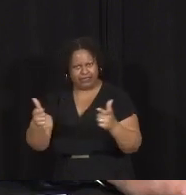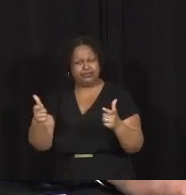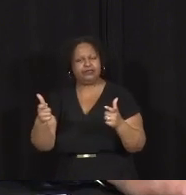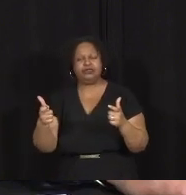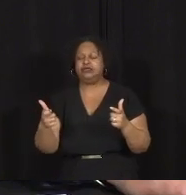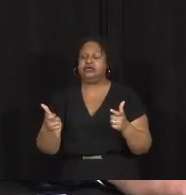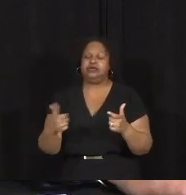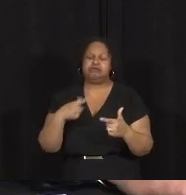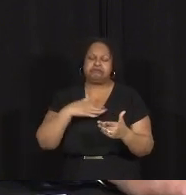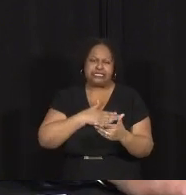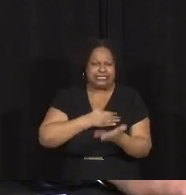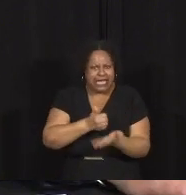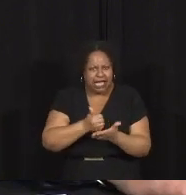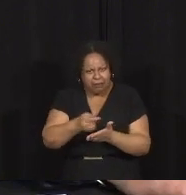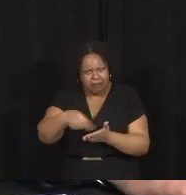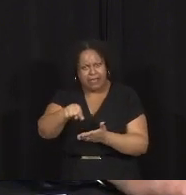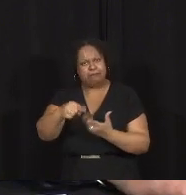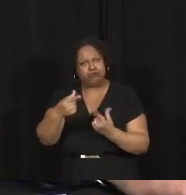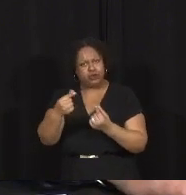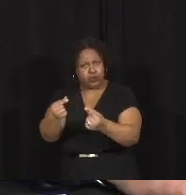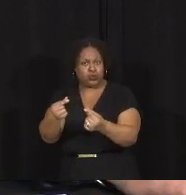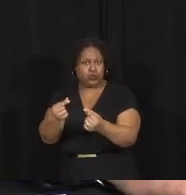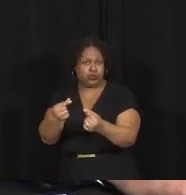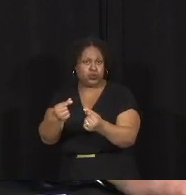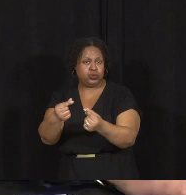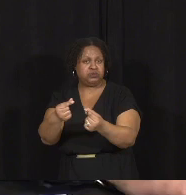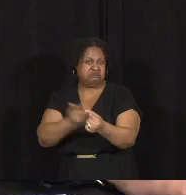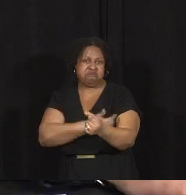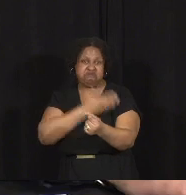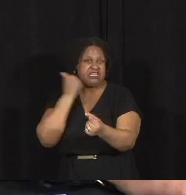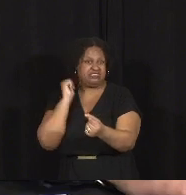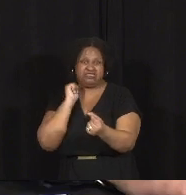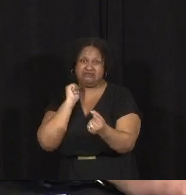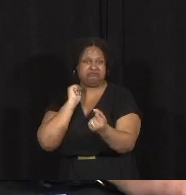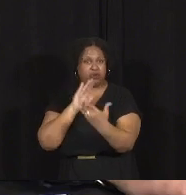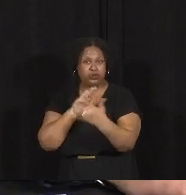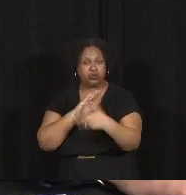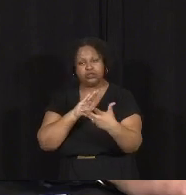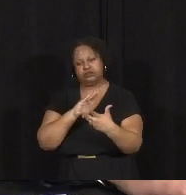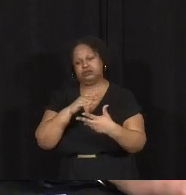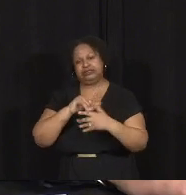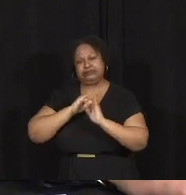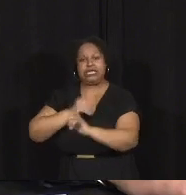to keep everybody else safe. Next question.